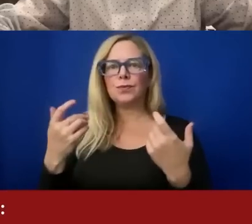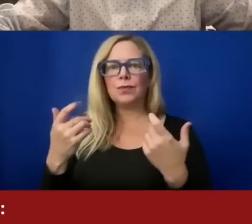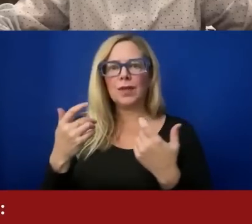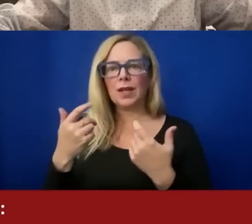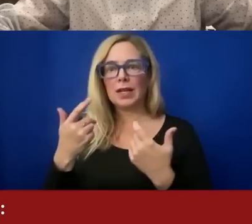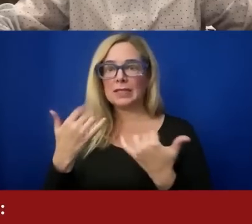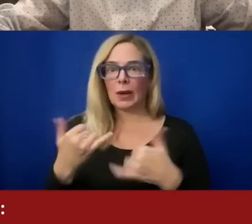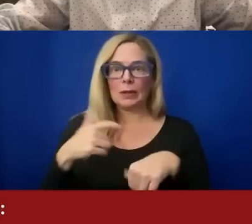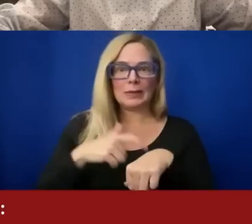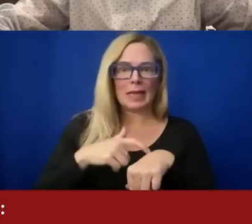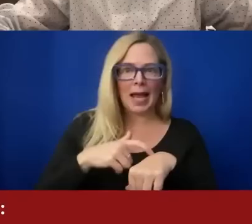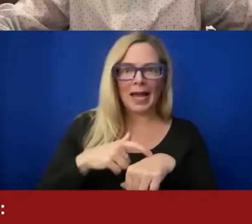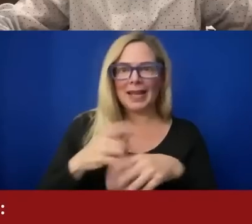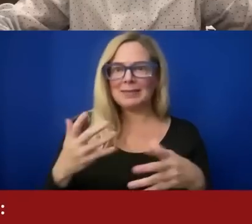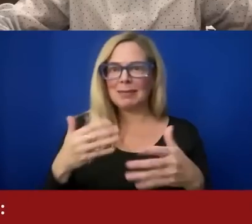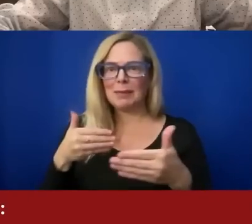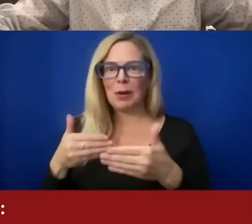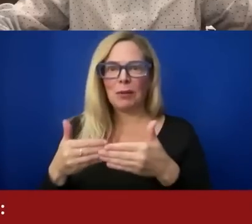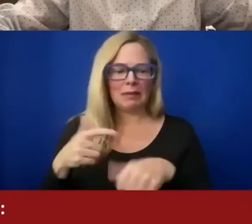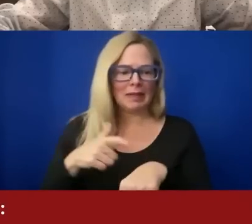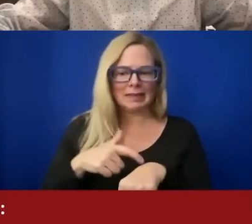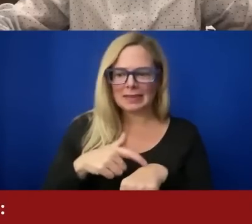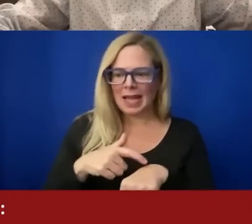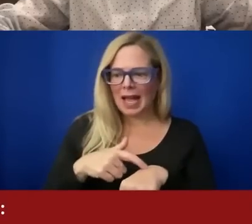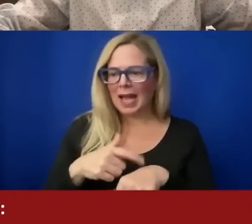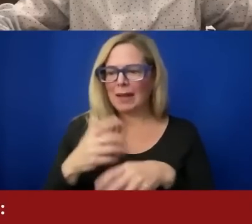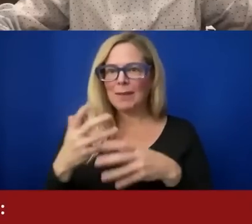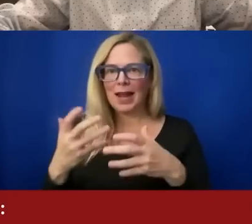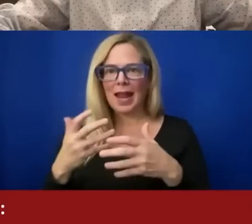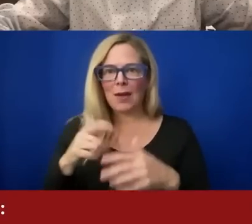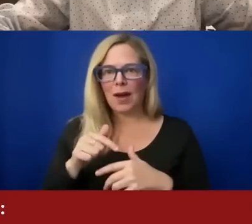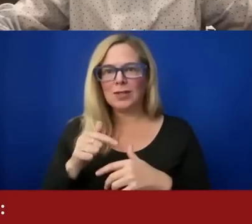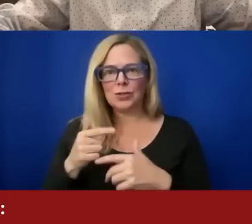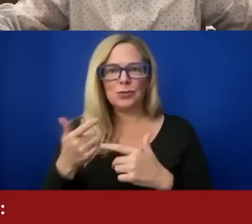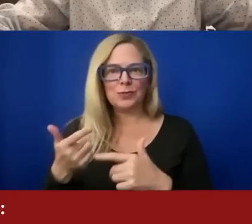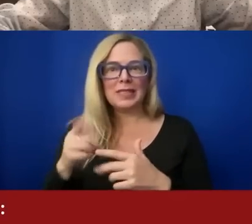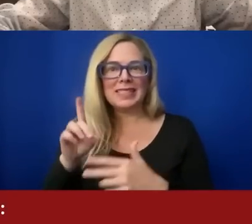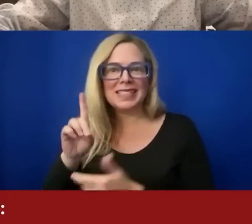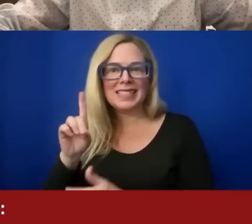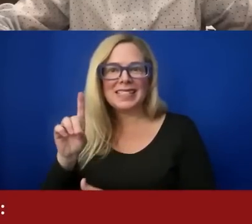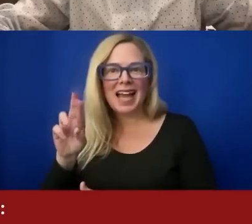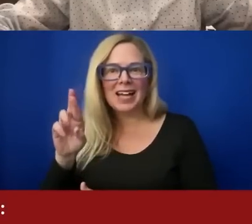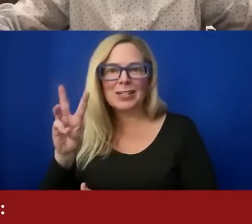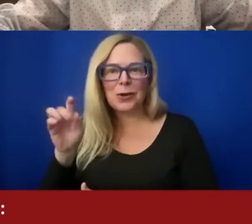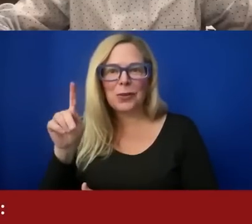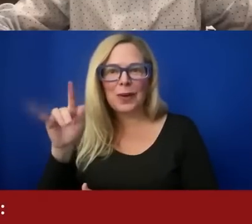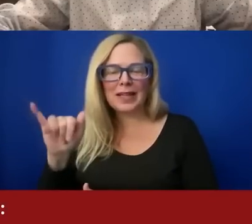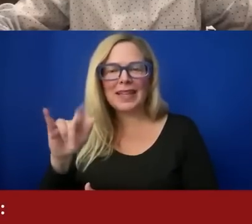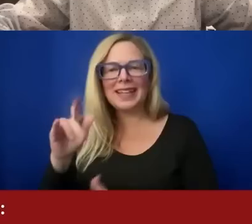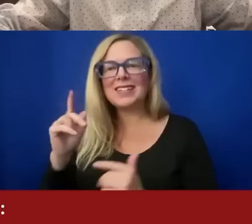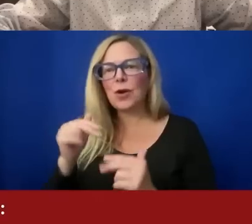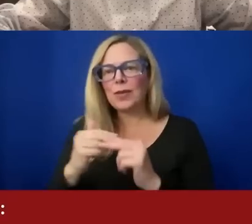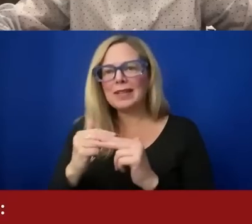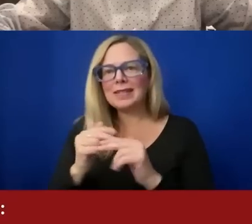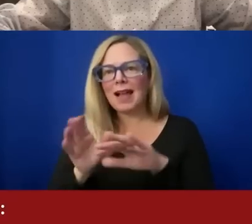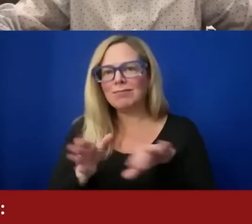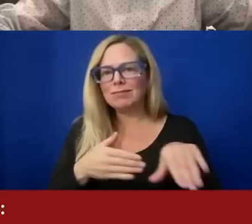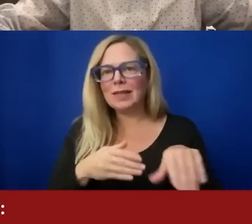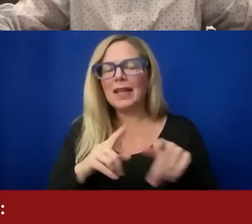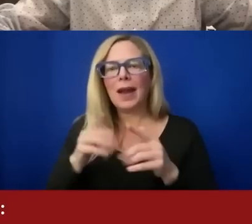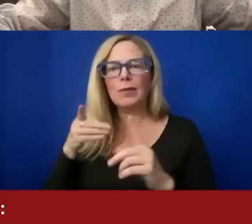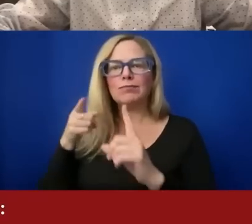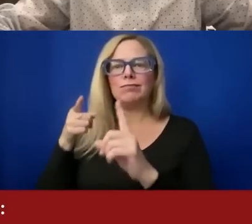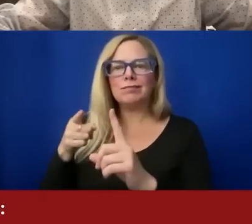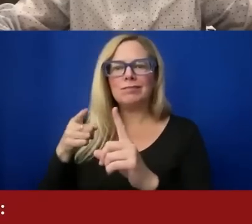of time, because I know I'm closer to my time here and I do want to pass it over to Dr. Whitley, I'm going to just skip this slide here and move over to the overall